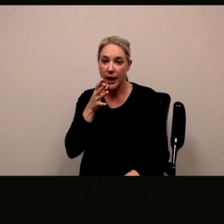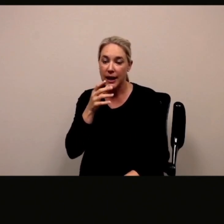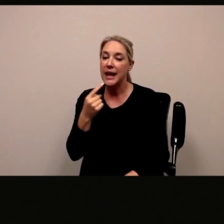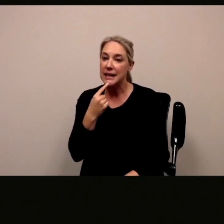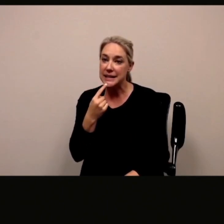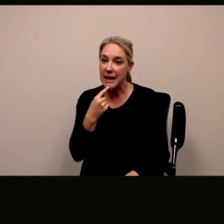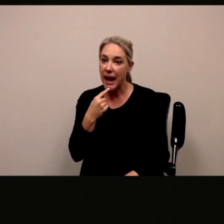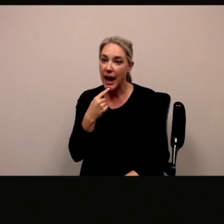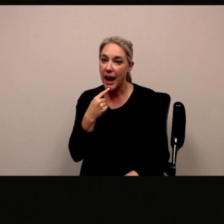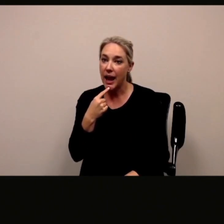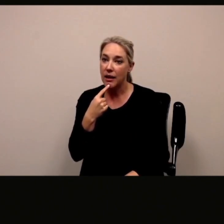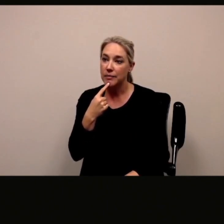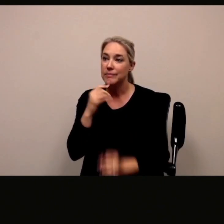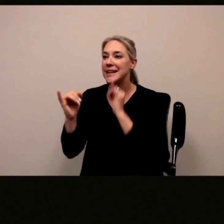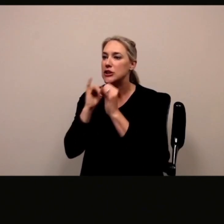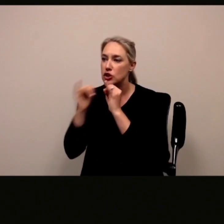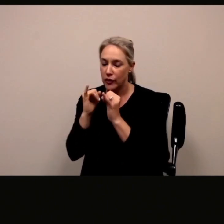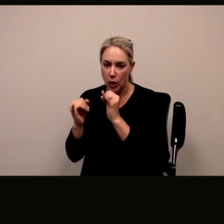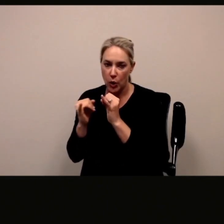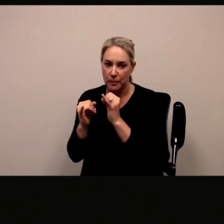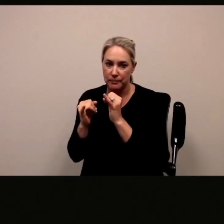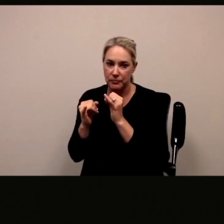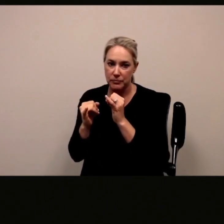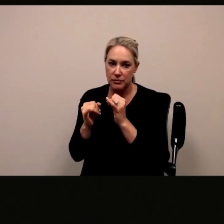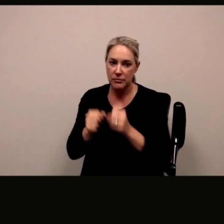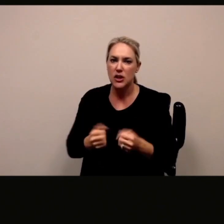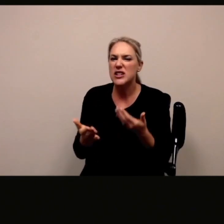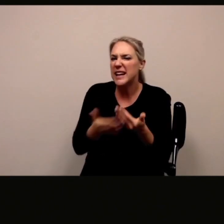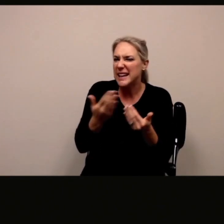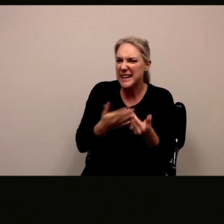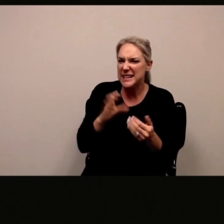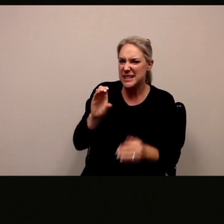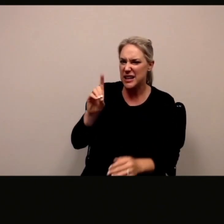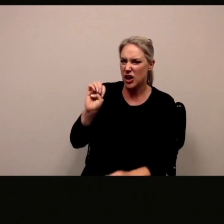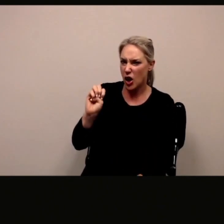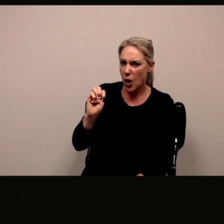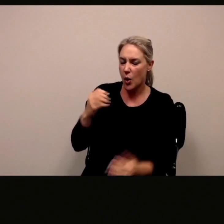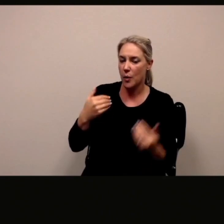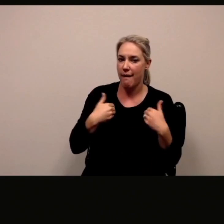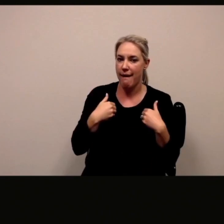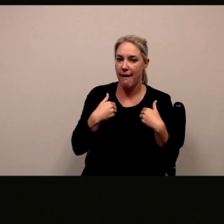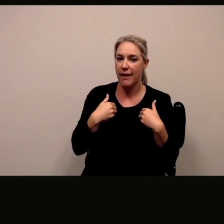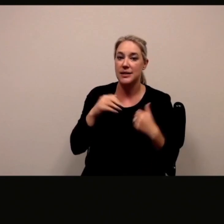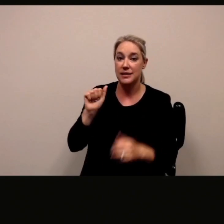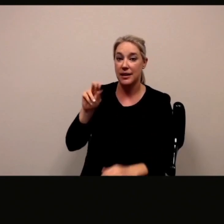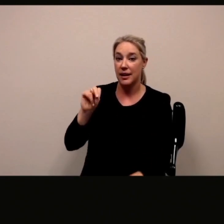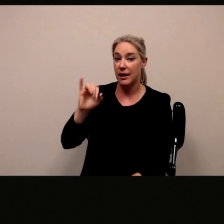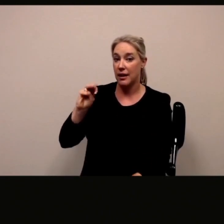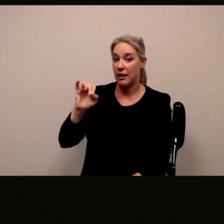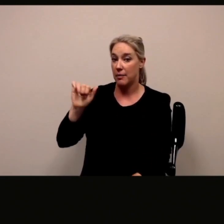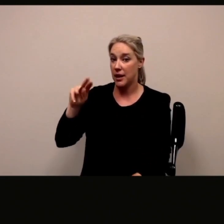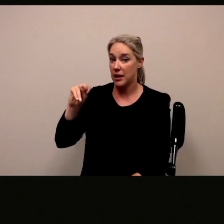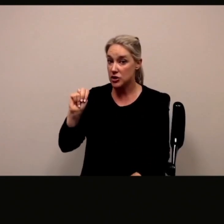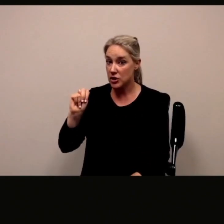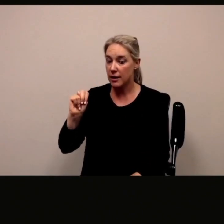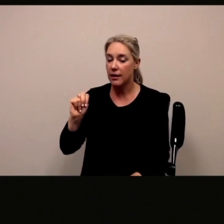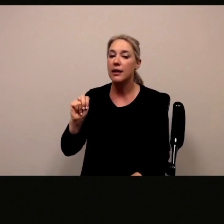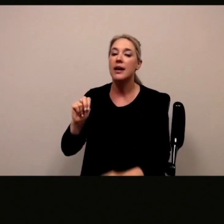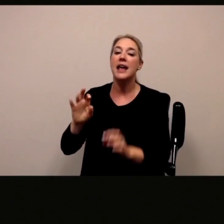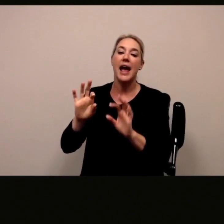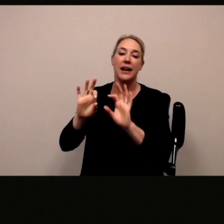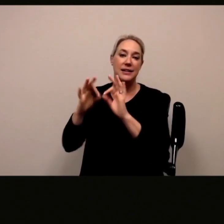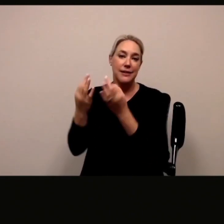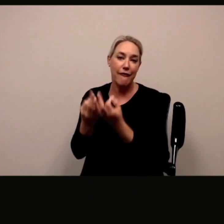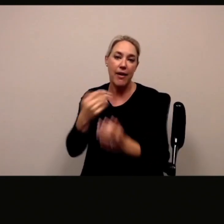button. There's some very basic code that has a little animation, and it's maybe a storytelling from that family member, right? And